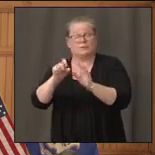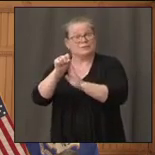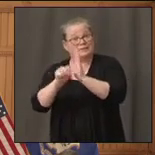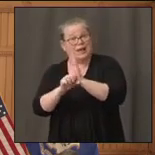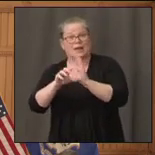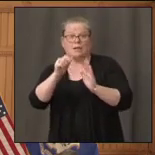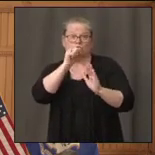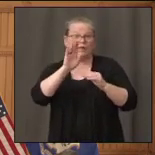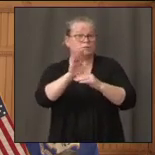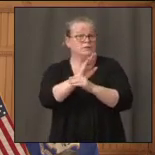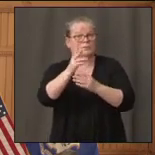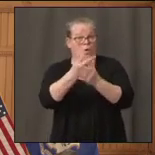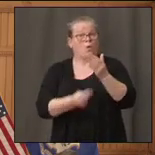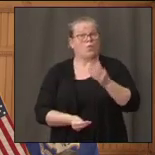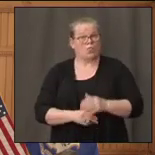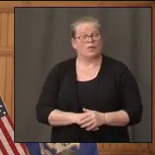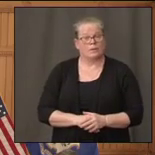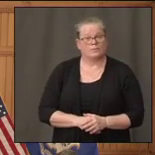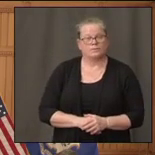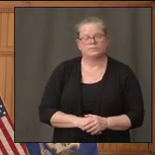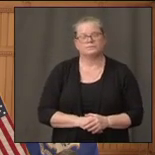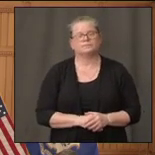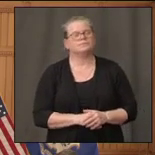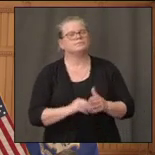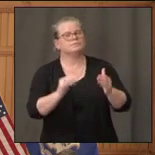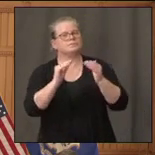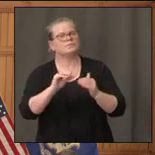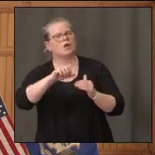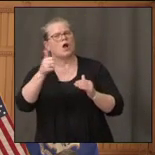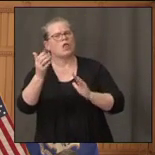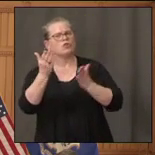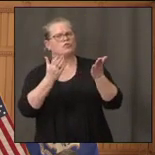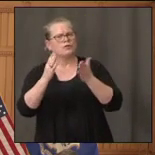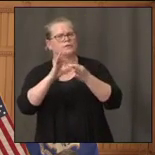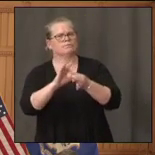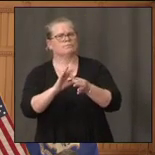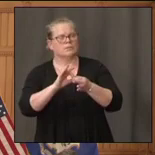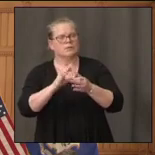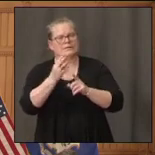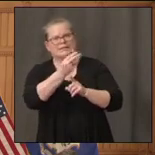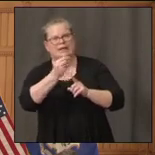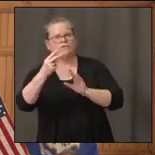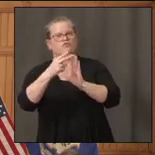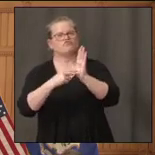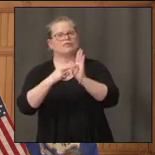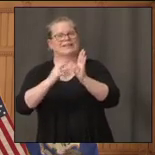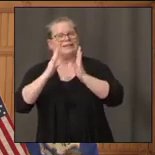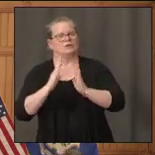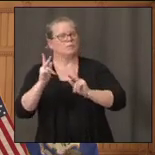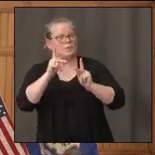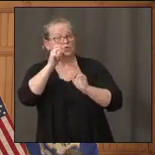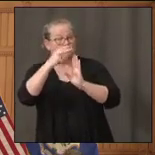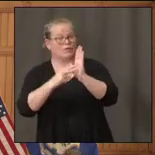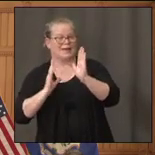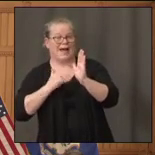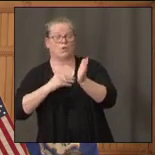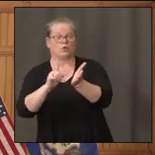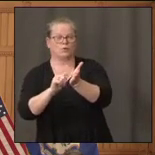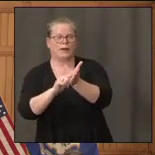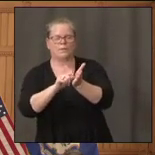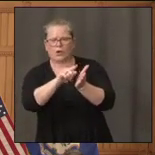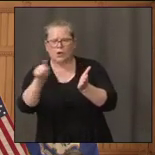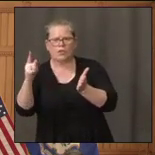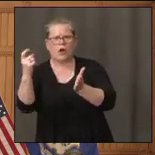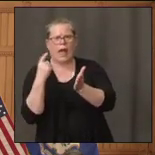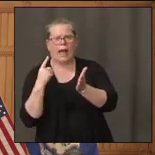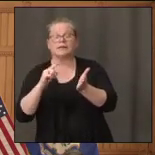that goes with one of our reader questions. We've got several readers that are asking us when fingerprint service is going